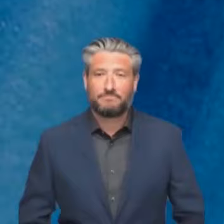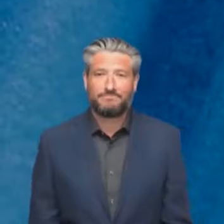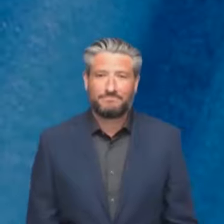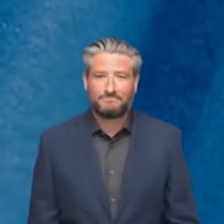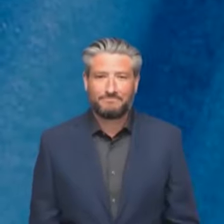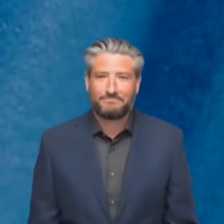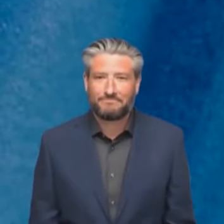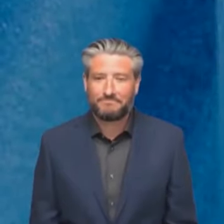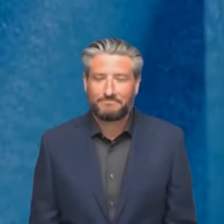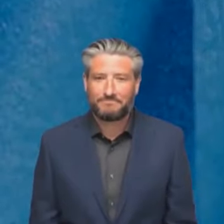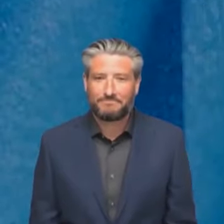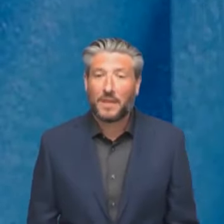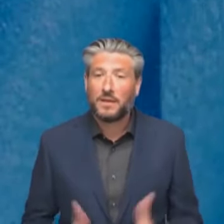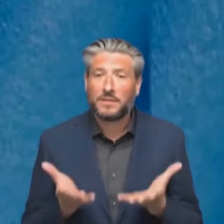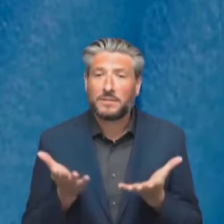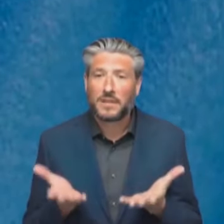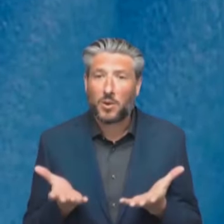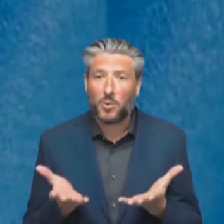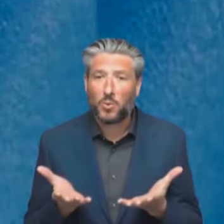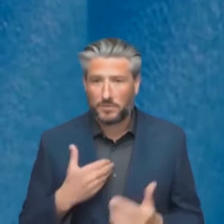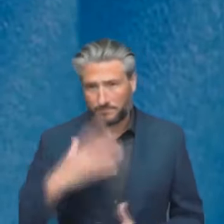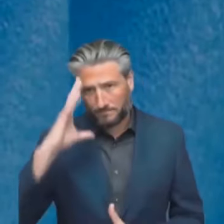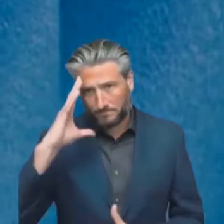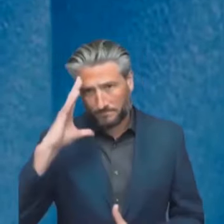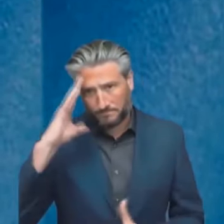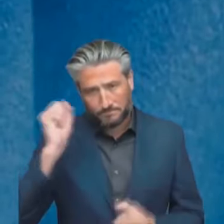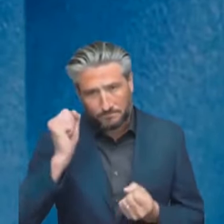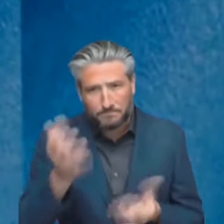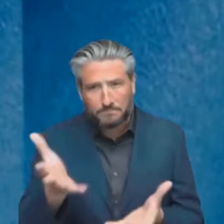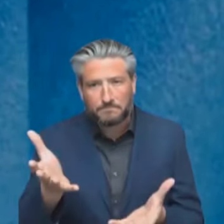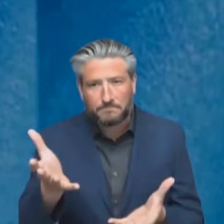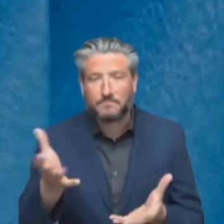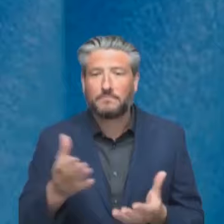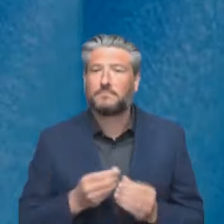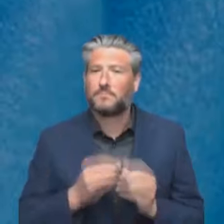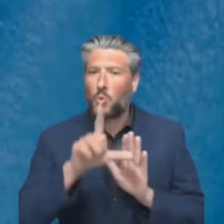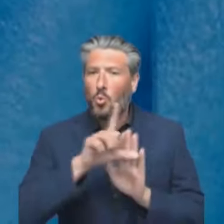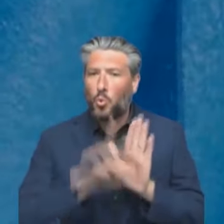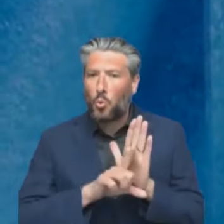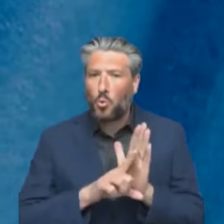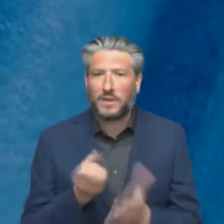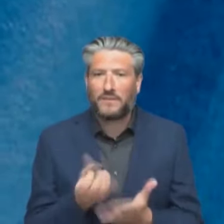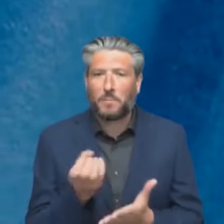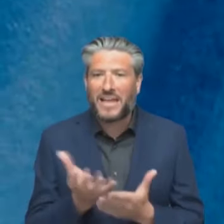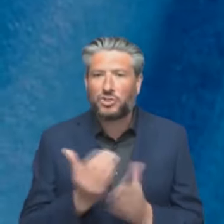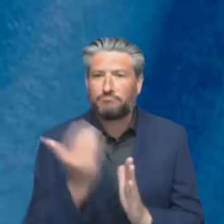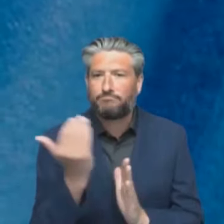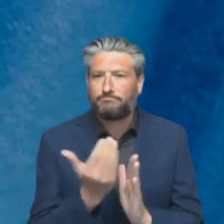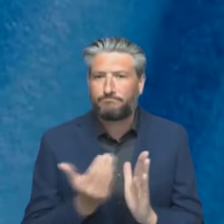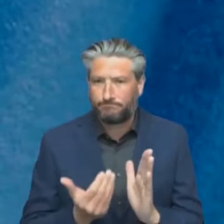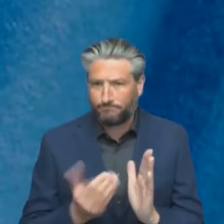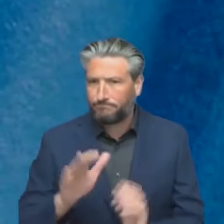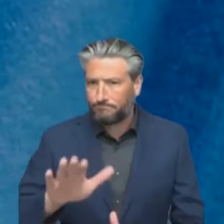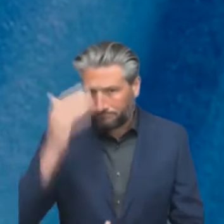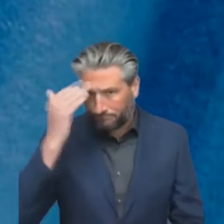present. Now I'd like to give you some legal information concerning the holding of this meeting. Let me remind you that the notice of this meeting